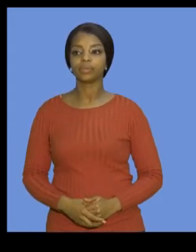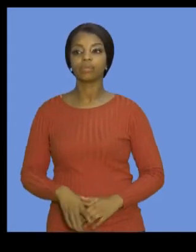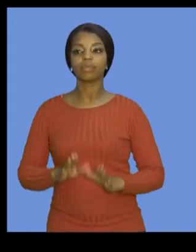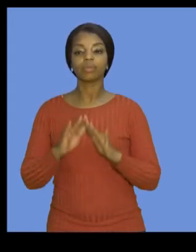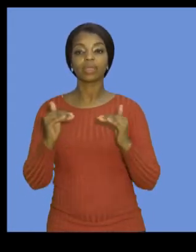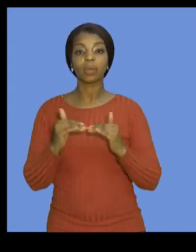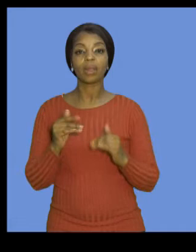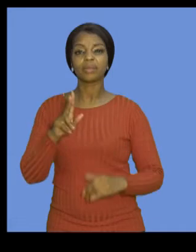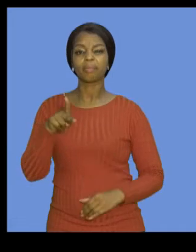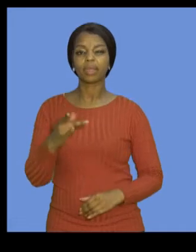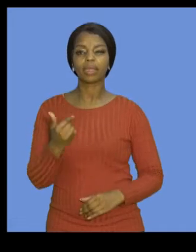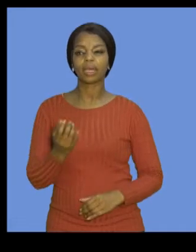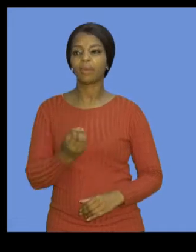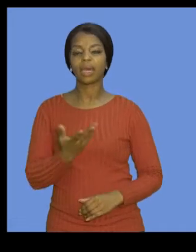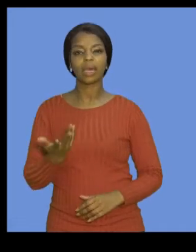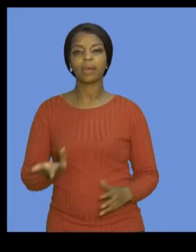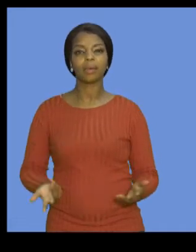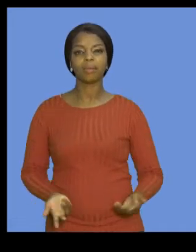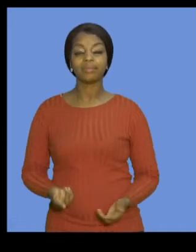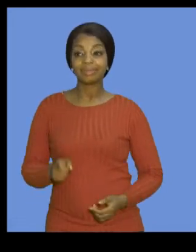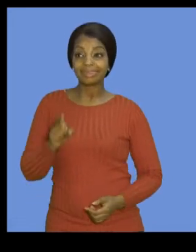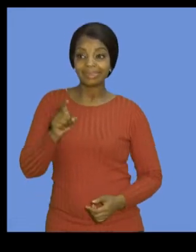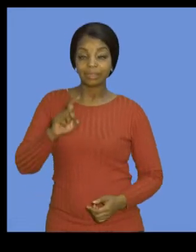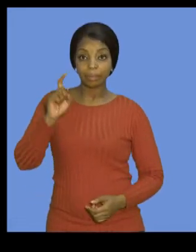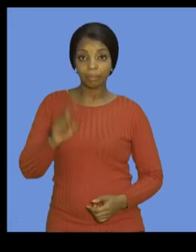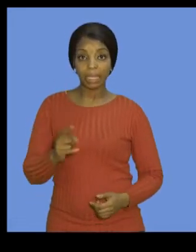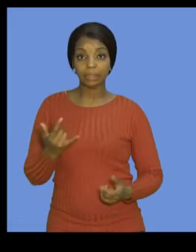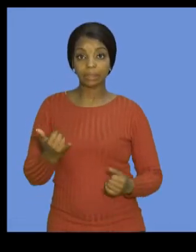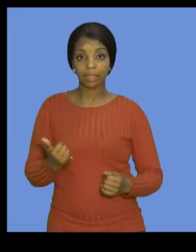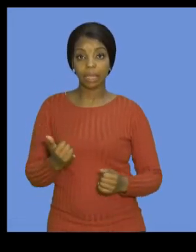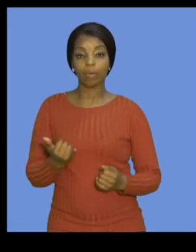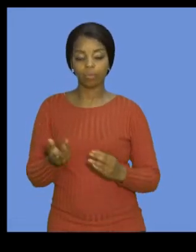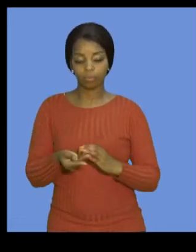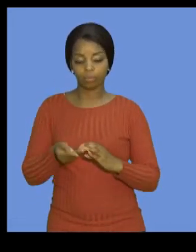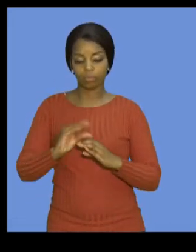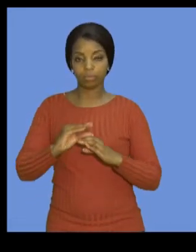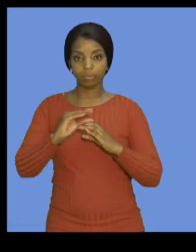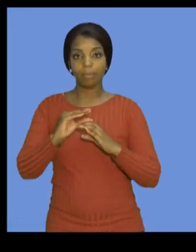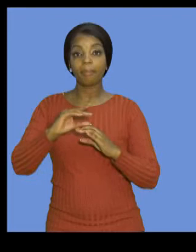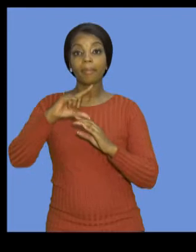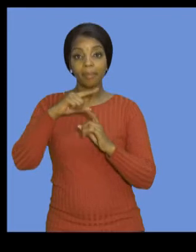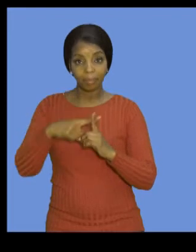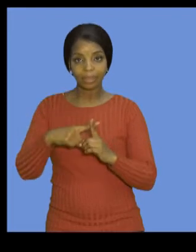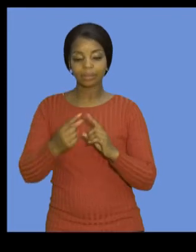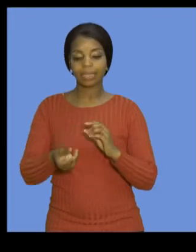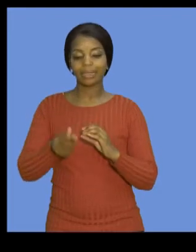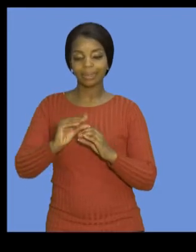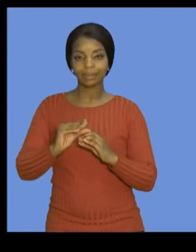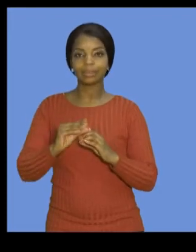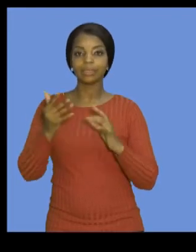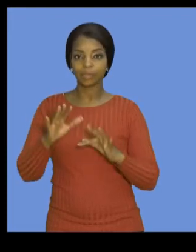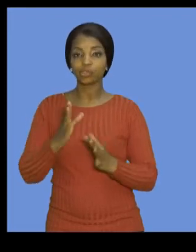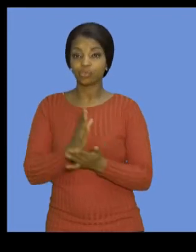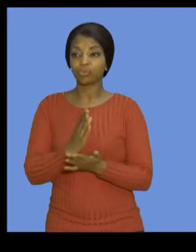296,000 is equals to, I'm looking for the P value, which is what she must invest now, 1 plus the interest